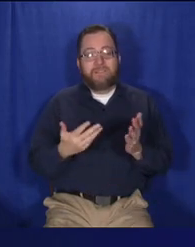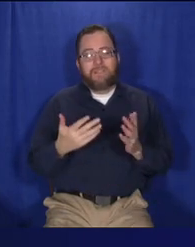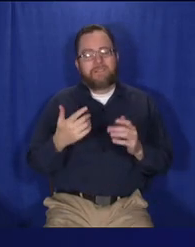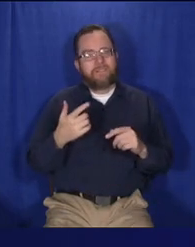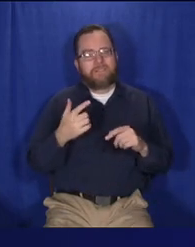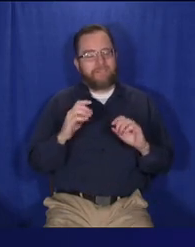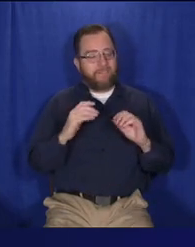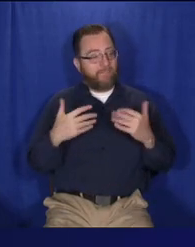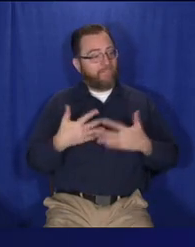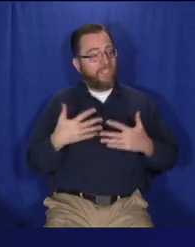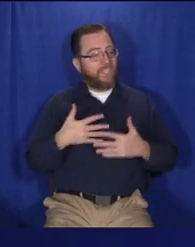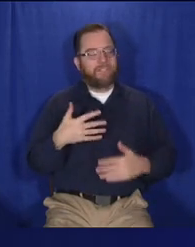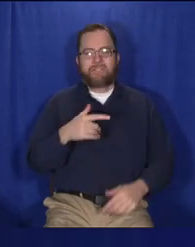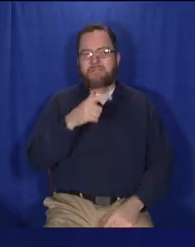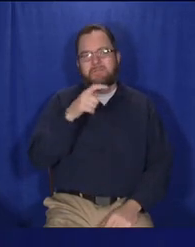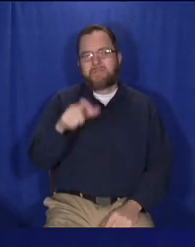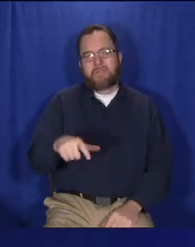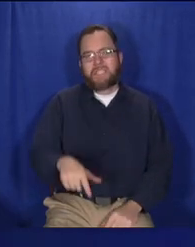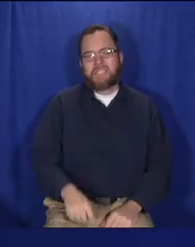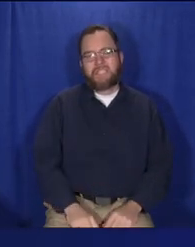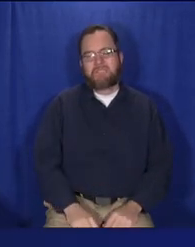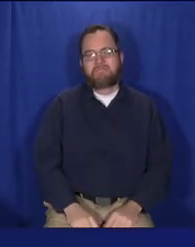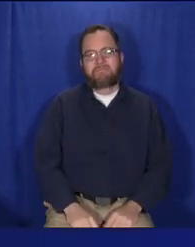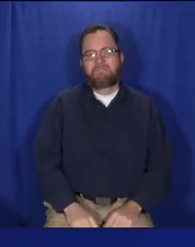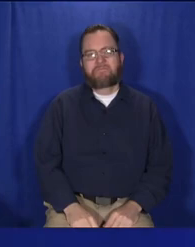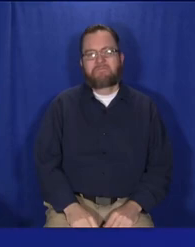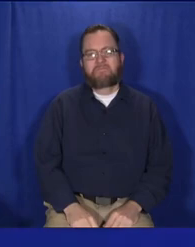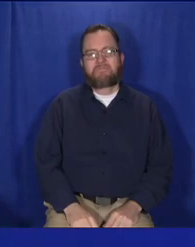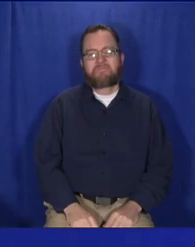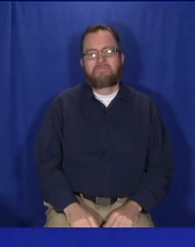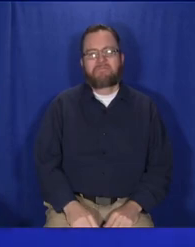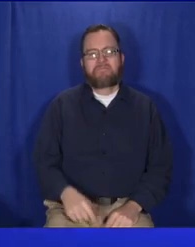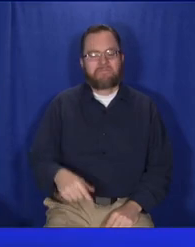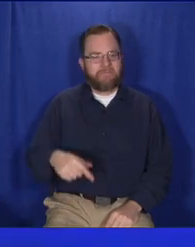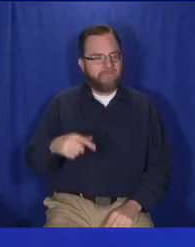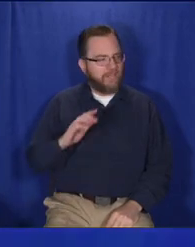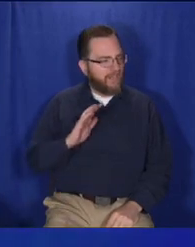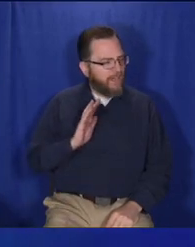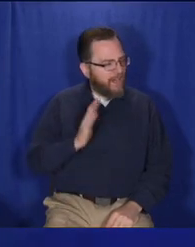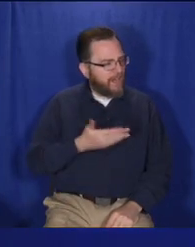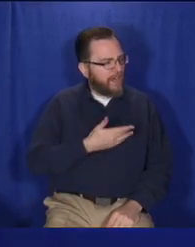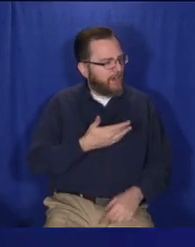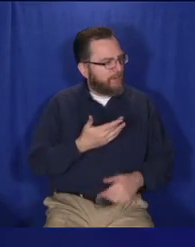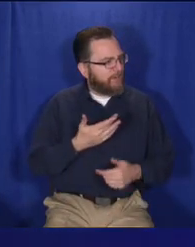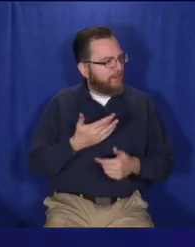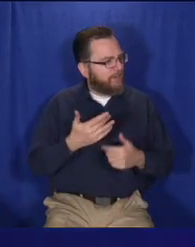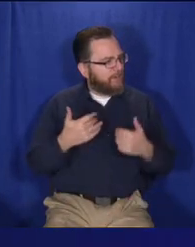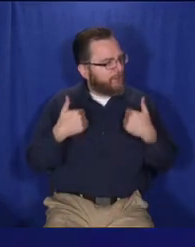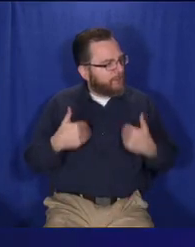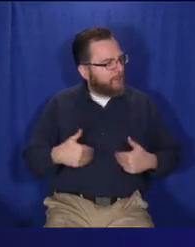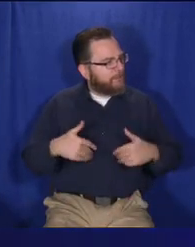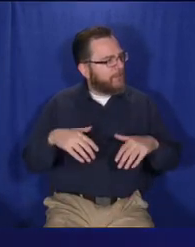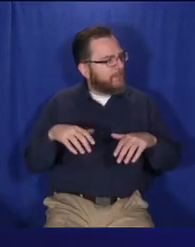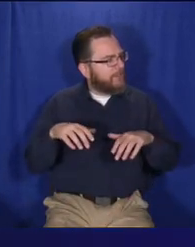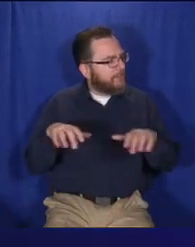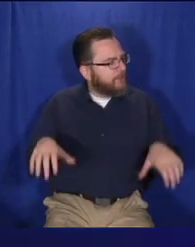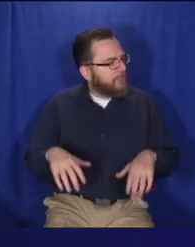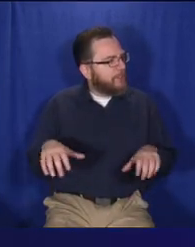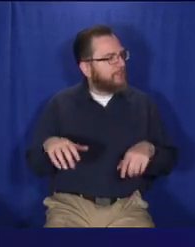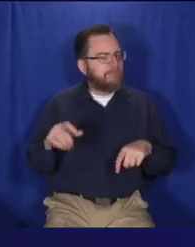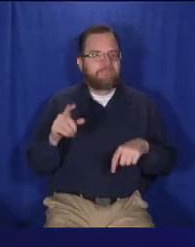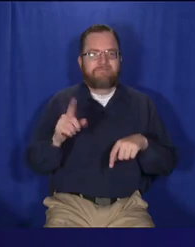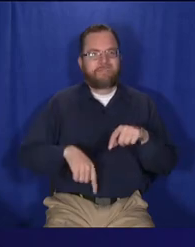Lord, we say you have no rival, God. Nothing around us rivals your strength, Lord. Nothing around